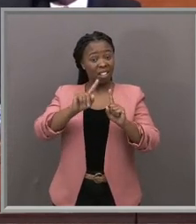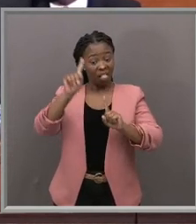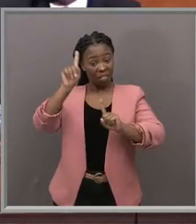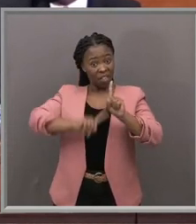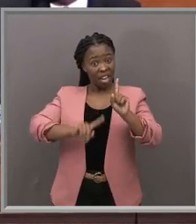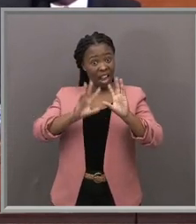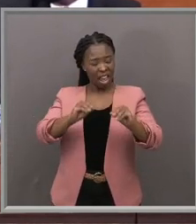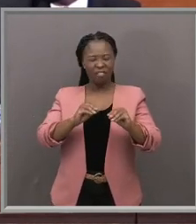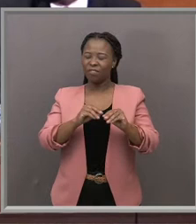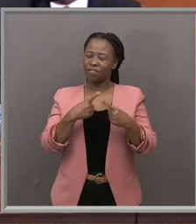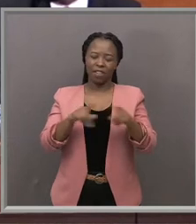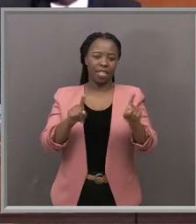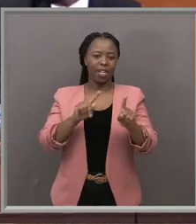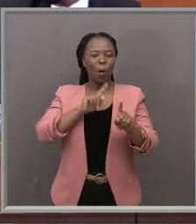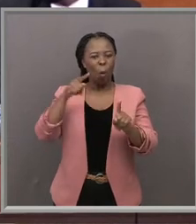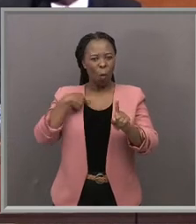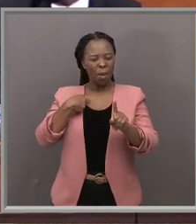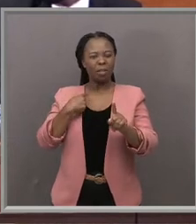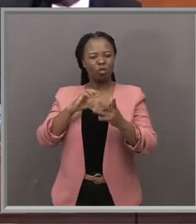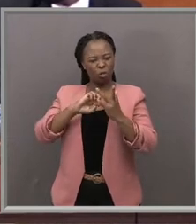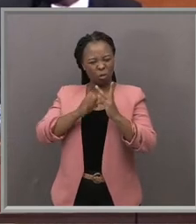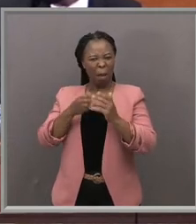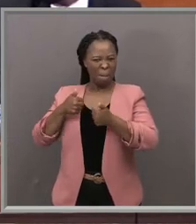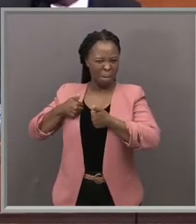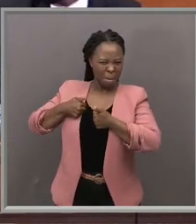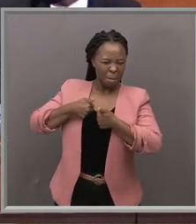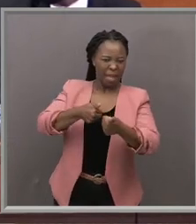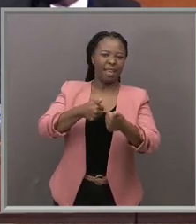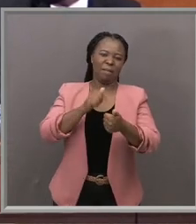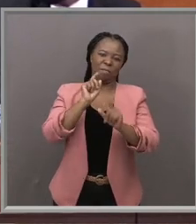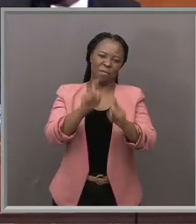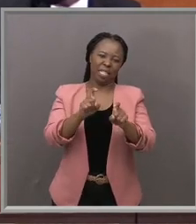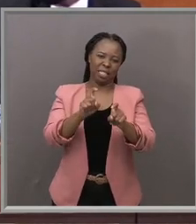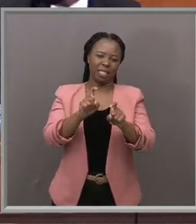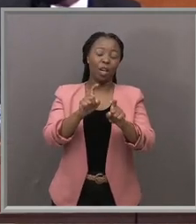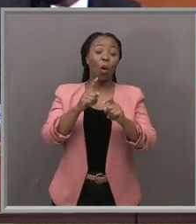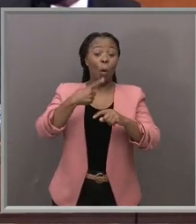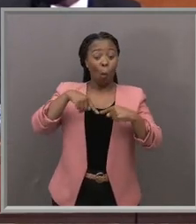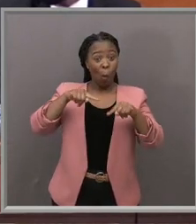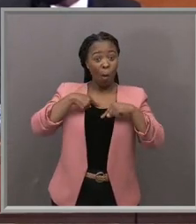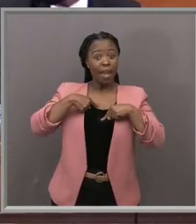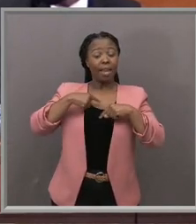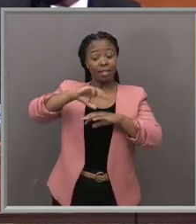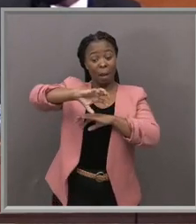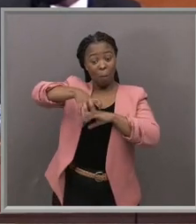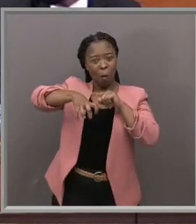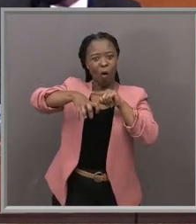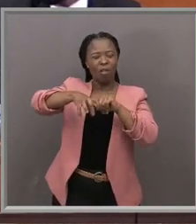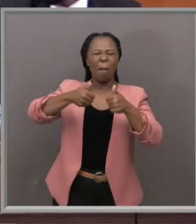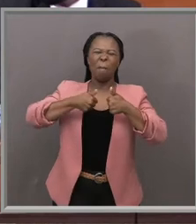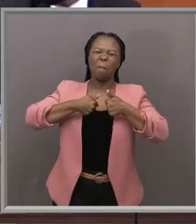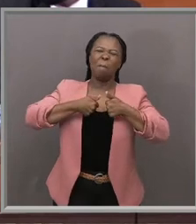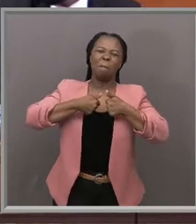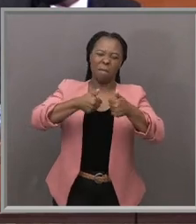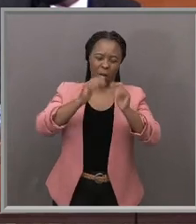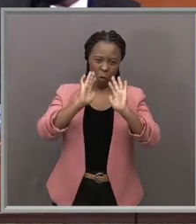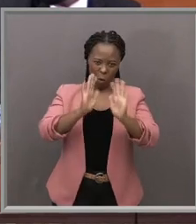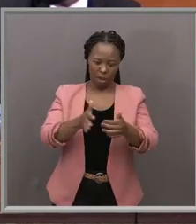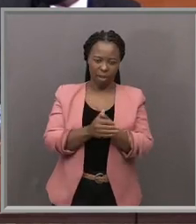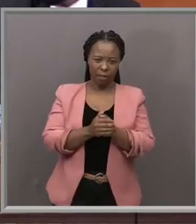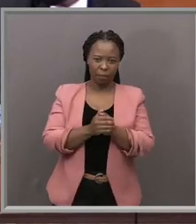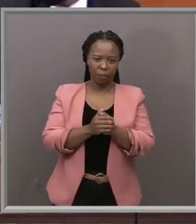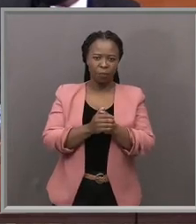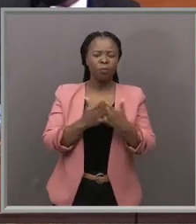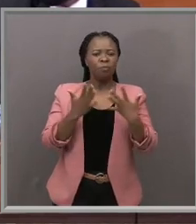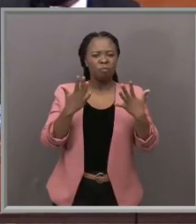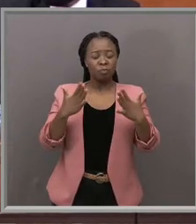must bounce back, and we shall bounce back as a province. We must be very grateful to the heroic